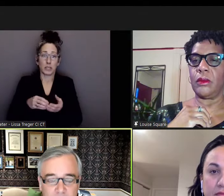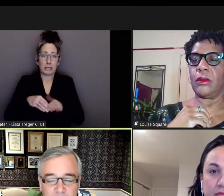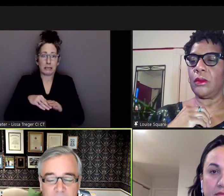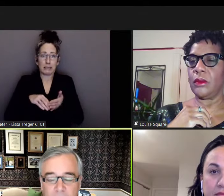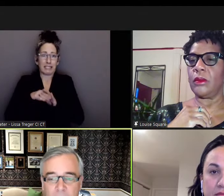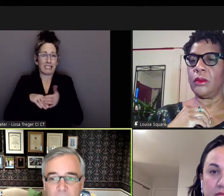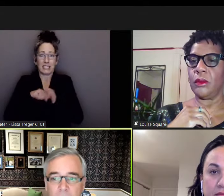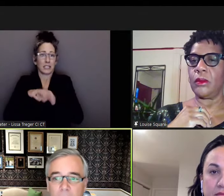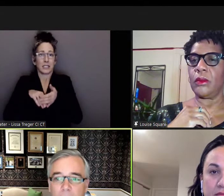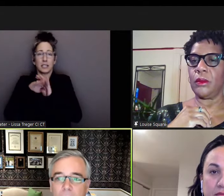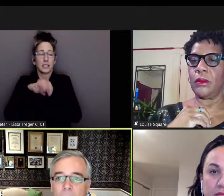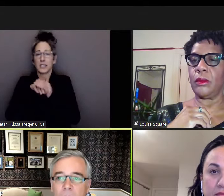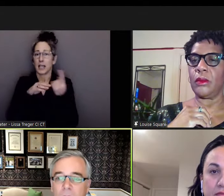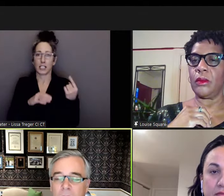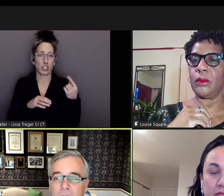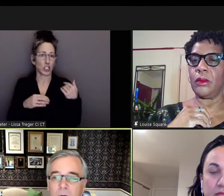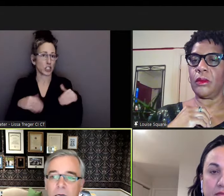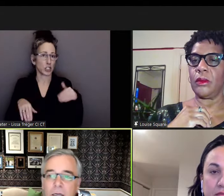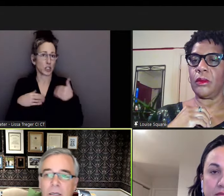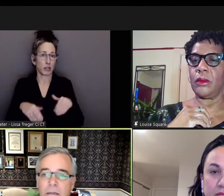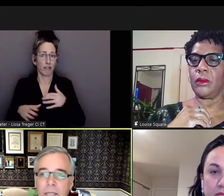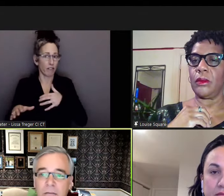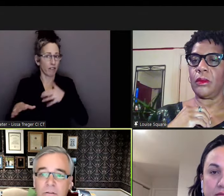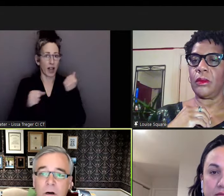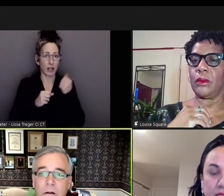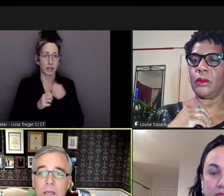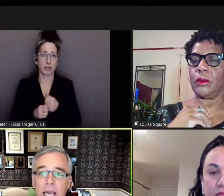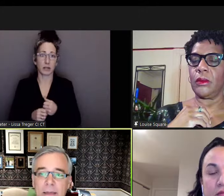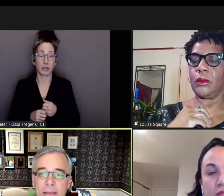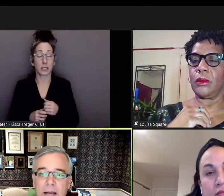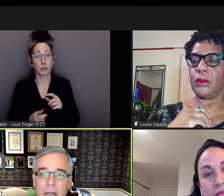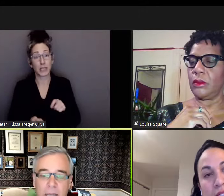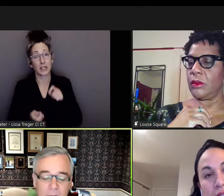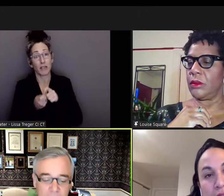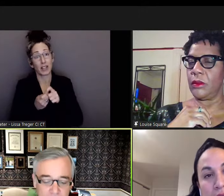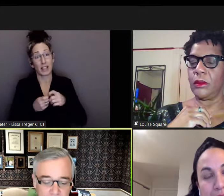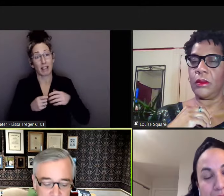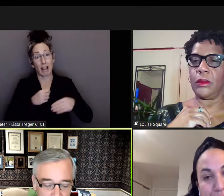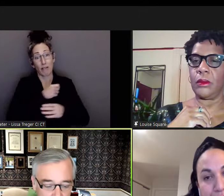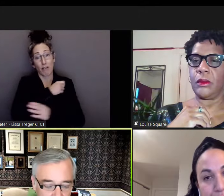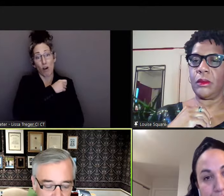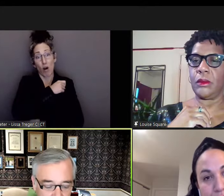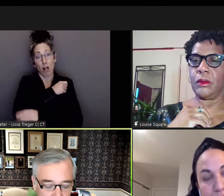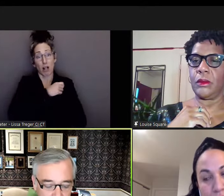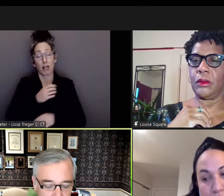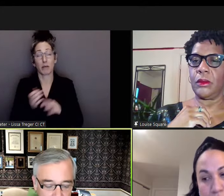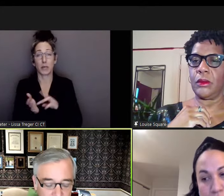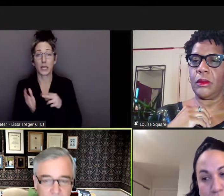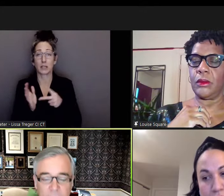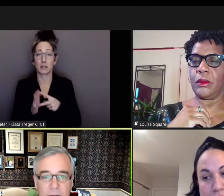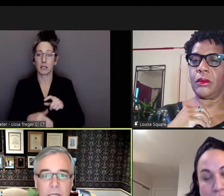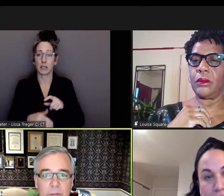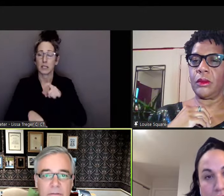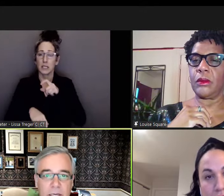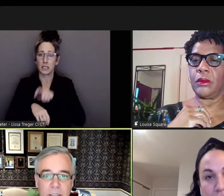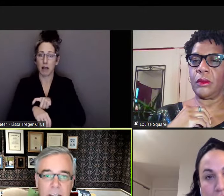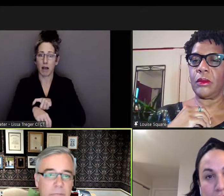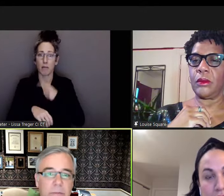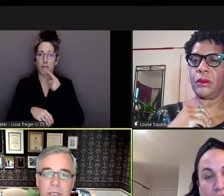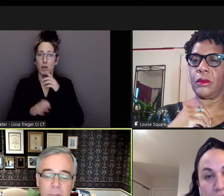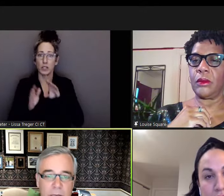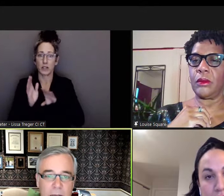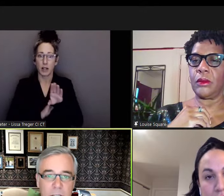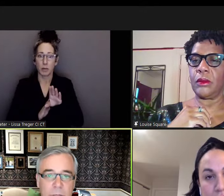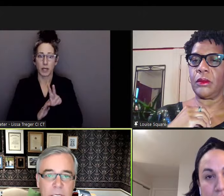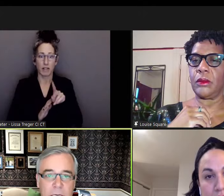United States, particularly in the late fall. And that allowed us to accelerate the time frame for development of the vaccine